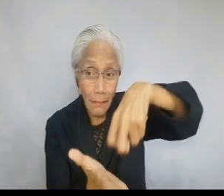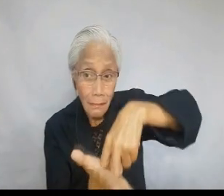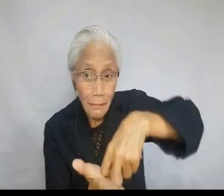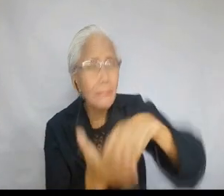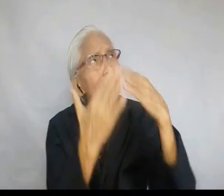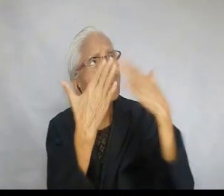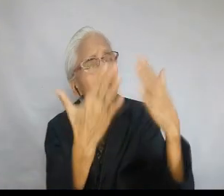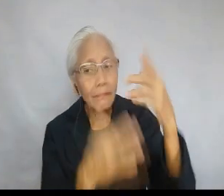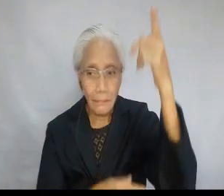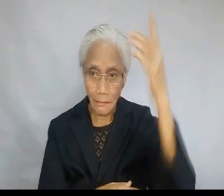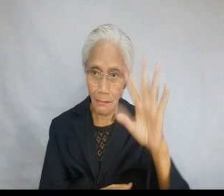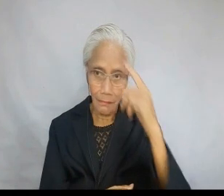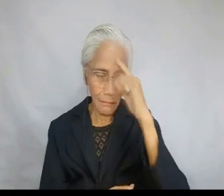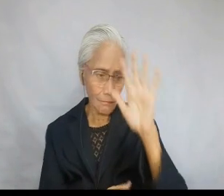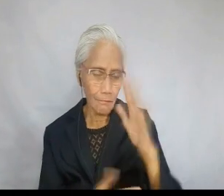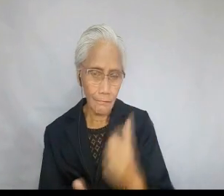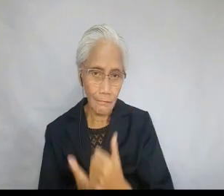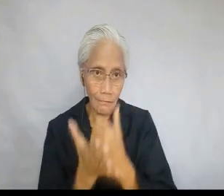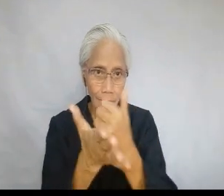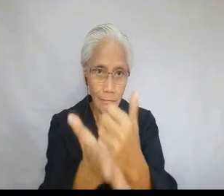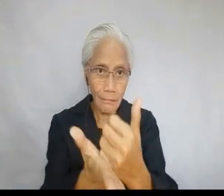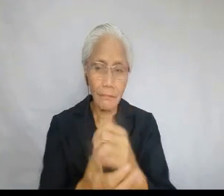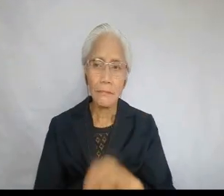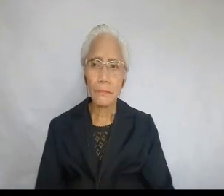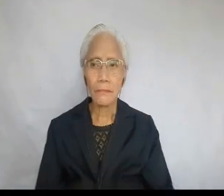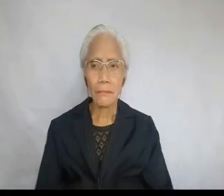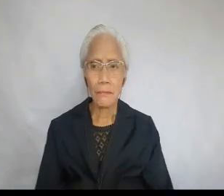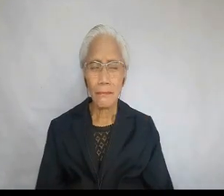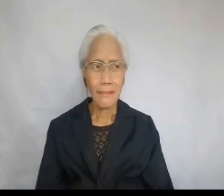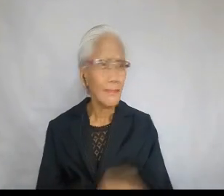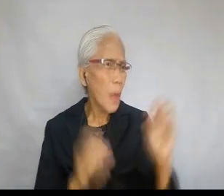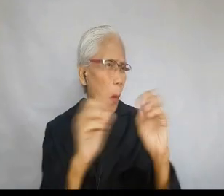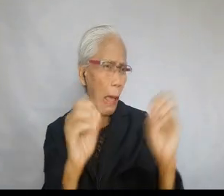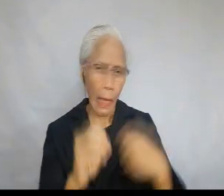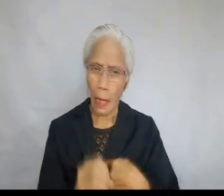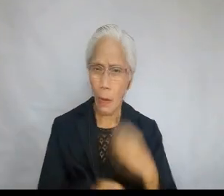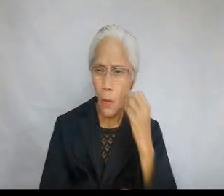I was sick, and you knelt and thanked God for your health.